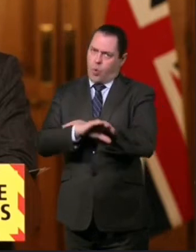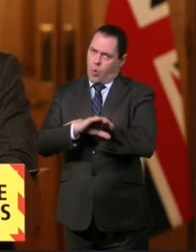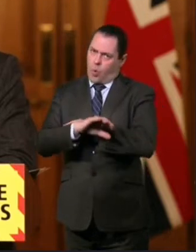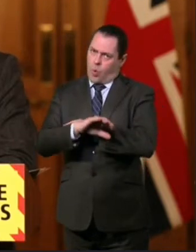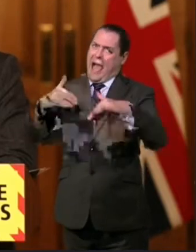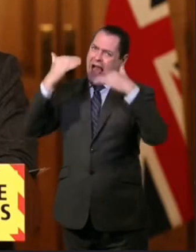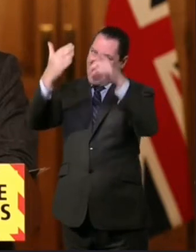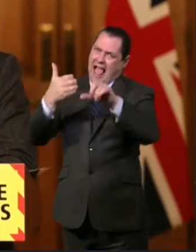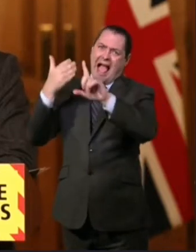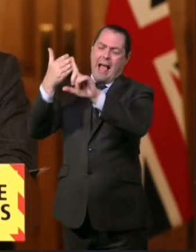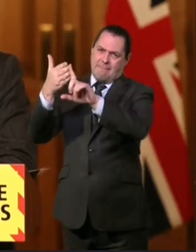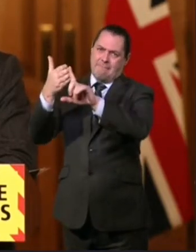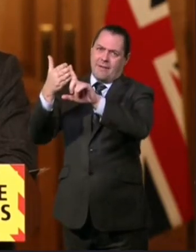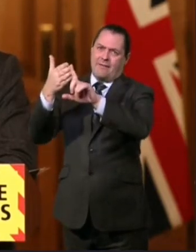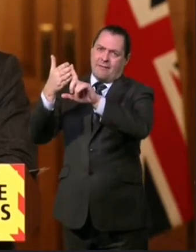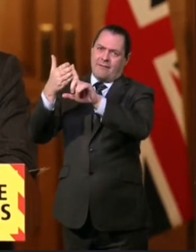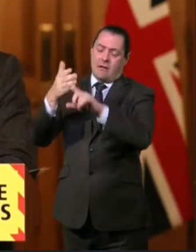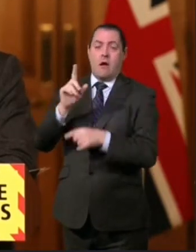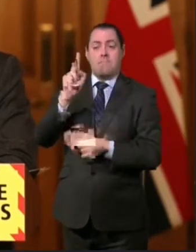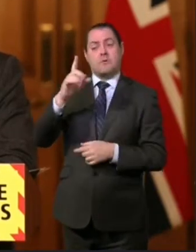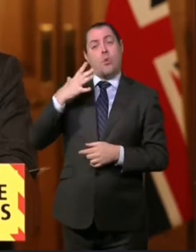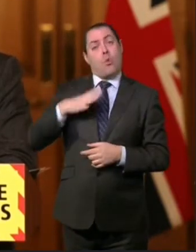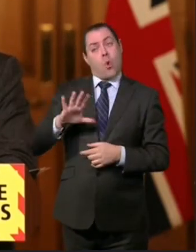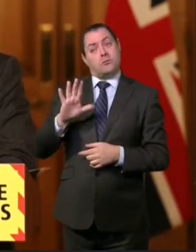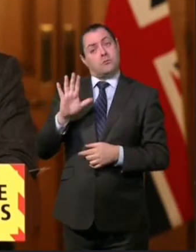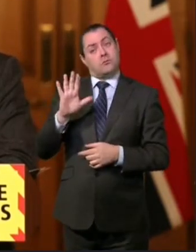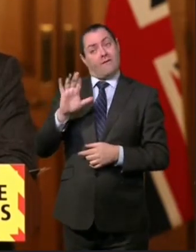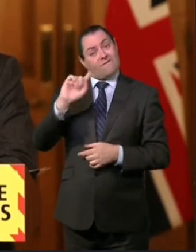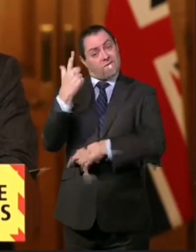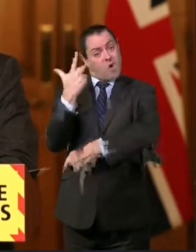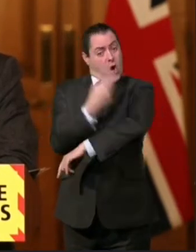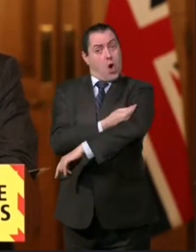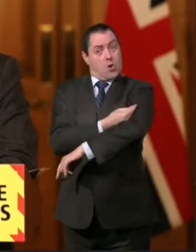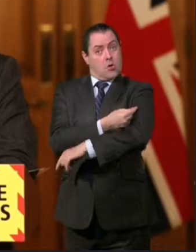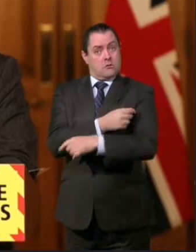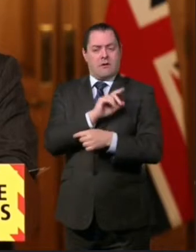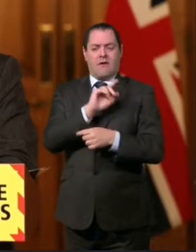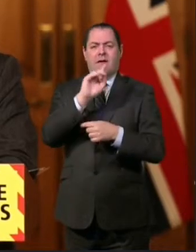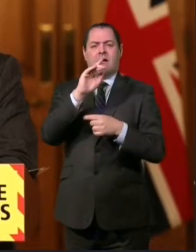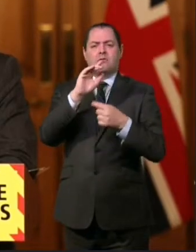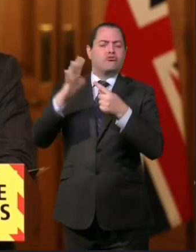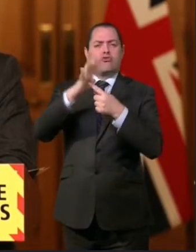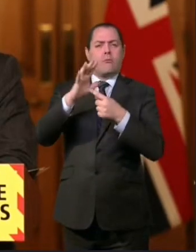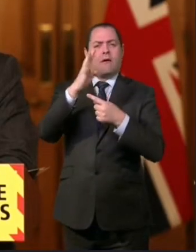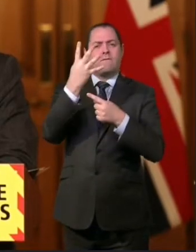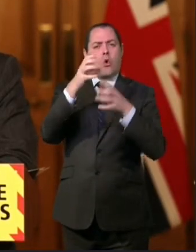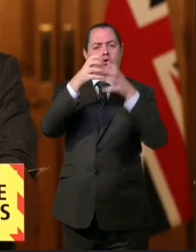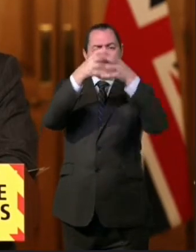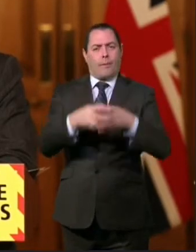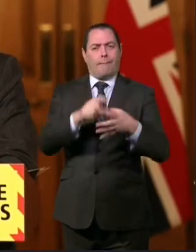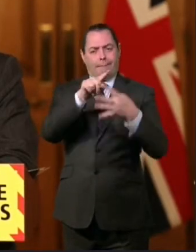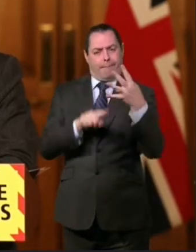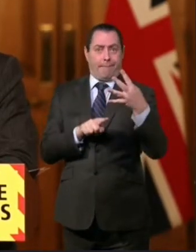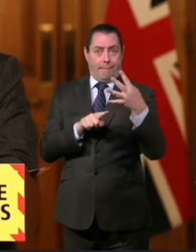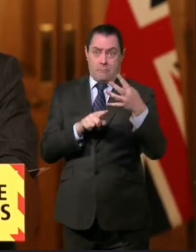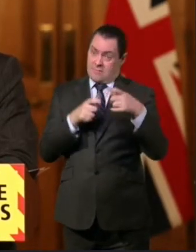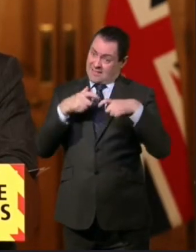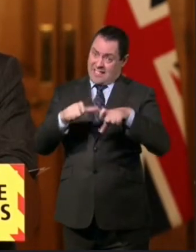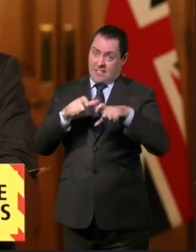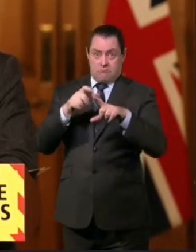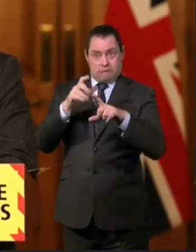first dose to everyone in the top 4 priority groups by the middle of February. And I want to thank all the doctors